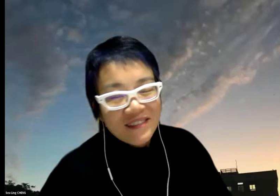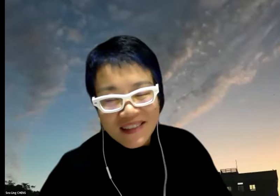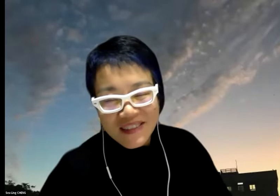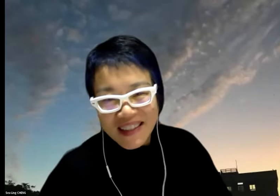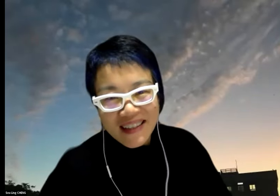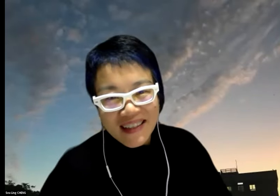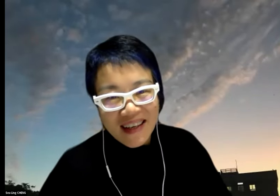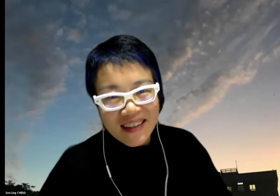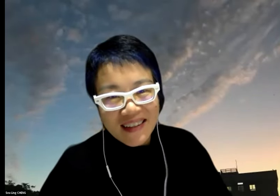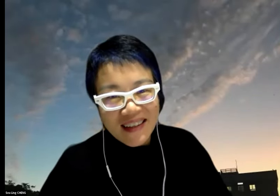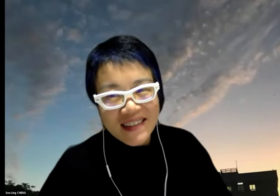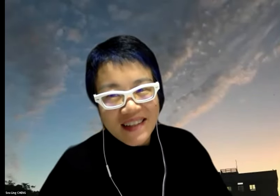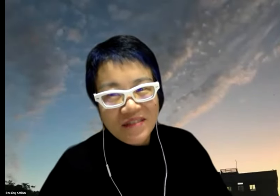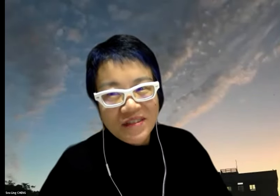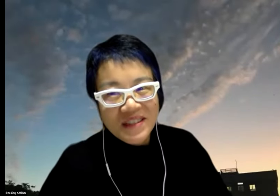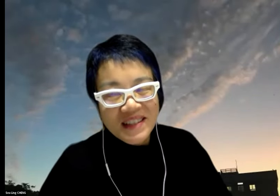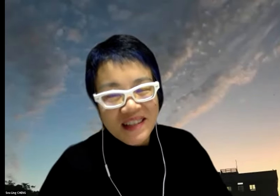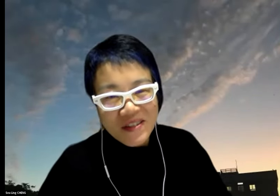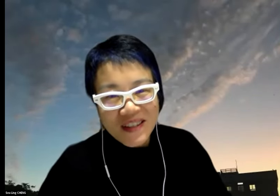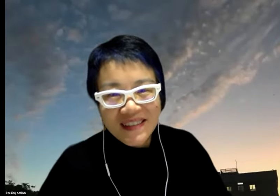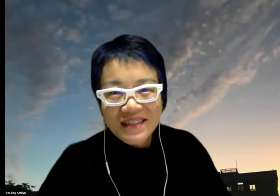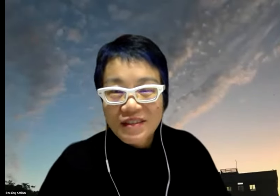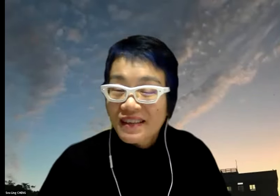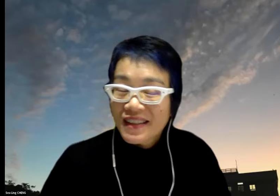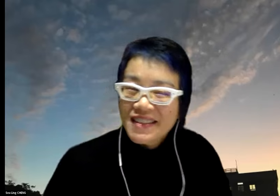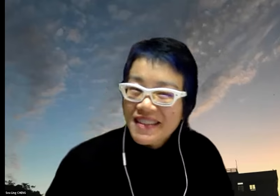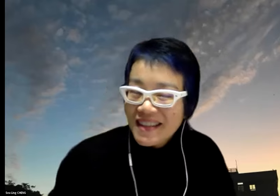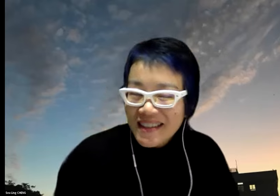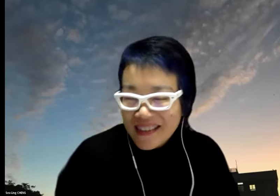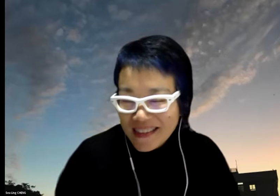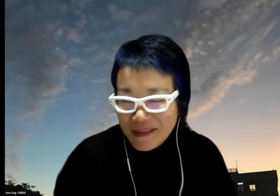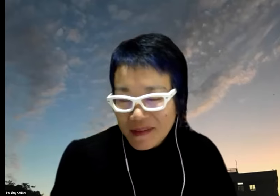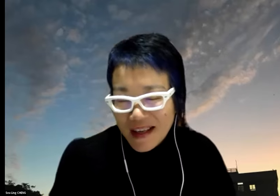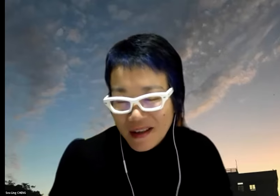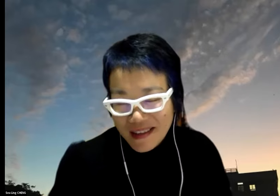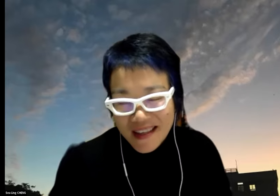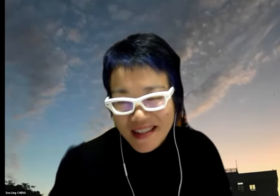I really have to say, I sat through these last 2 hours without understanding